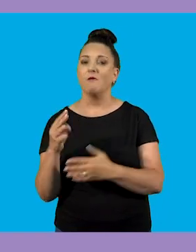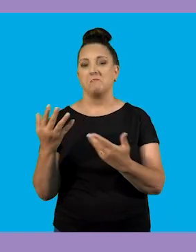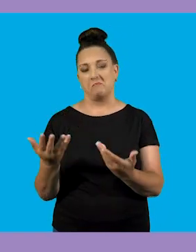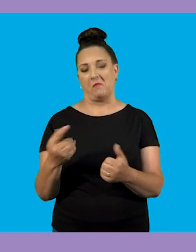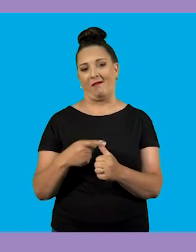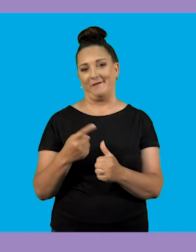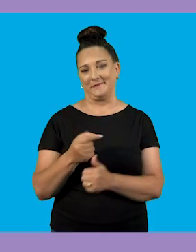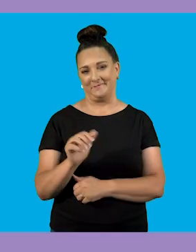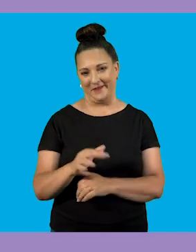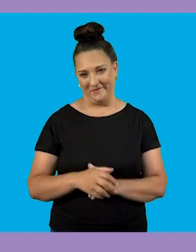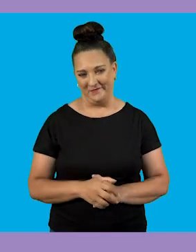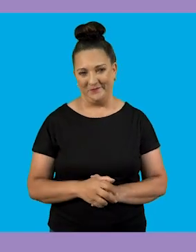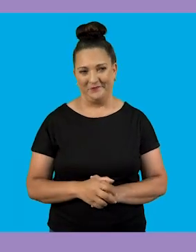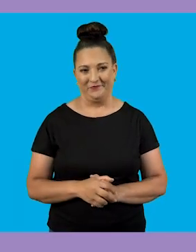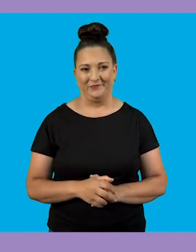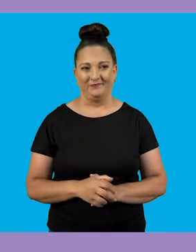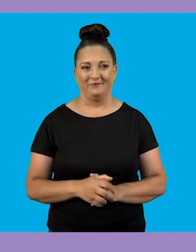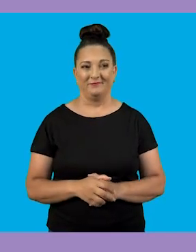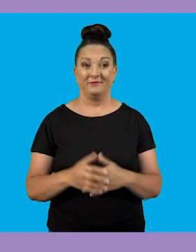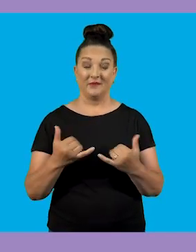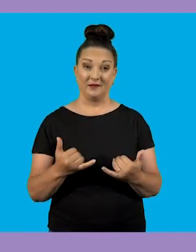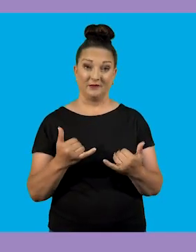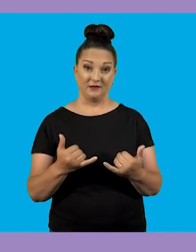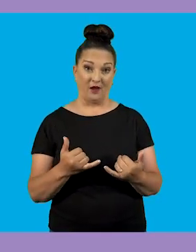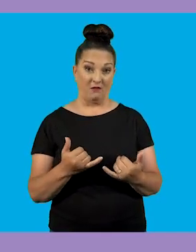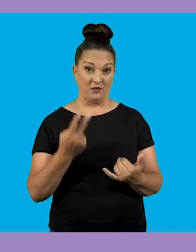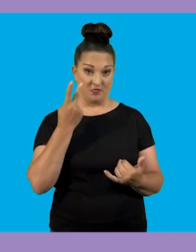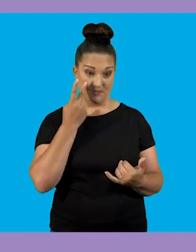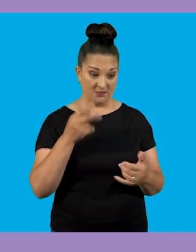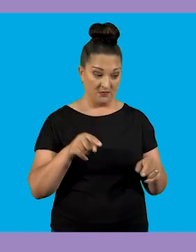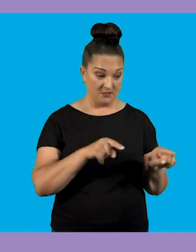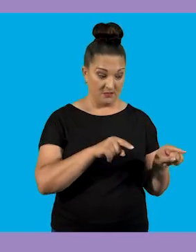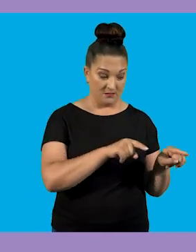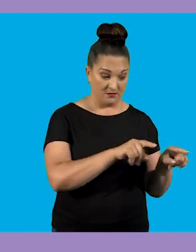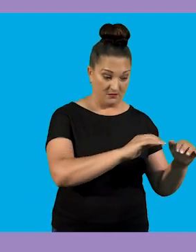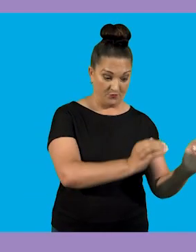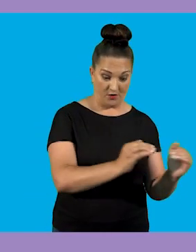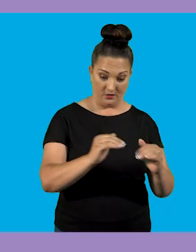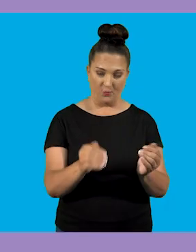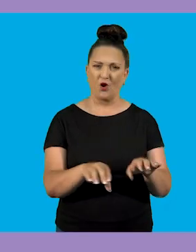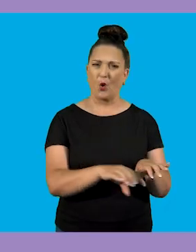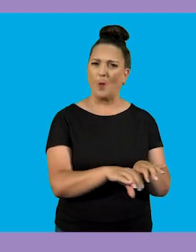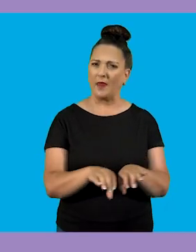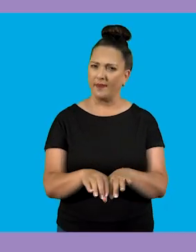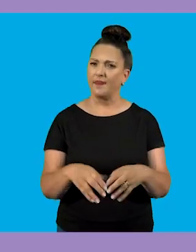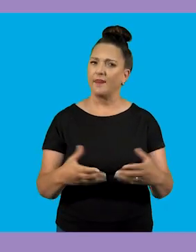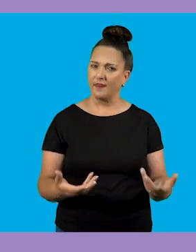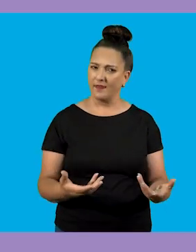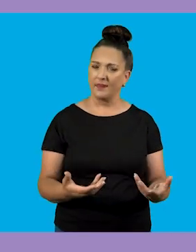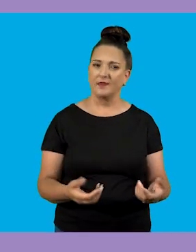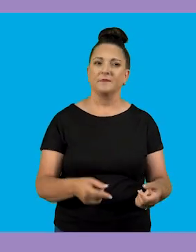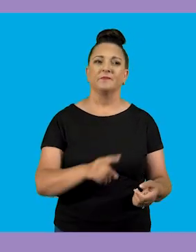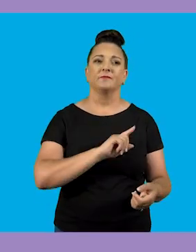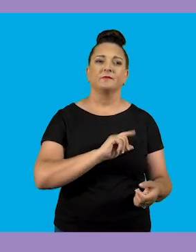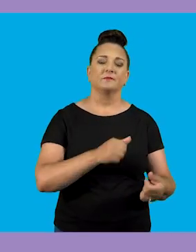divided by 4 is 5. So we are now having a common bracket that is the same, and